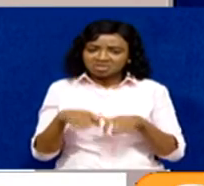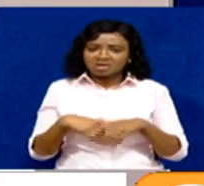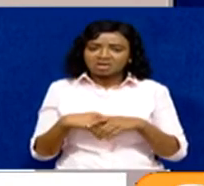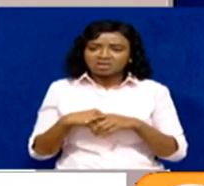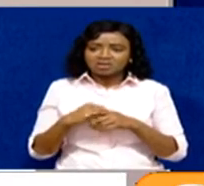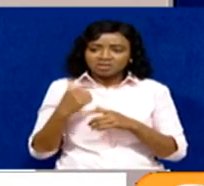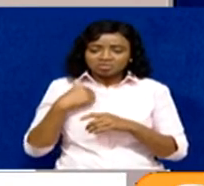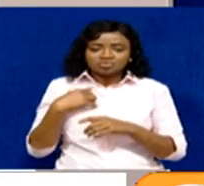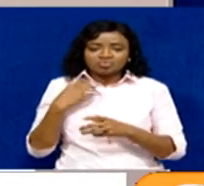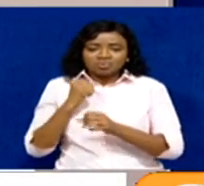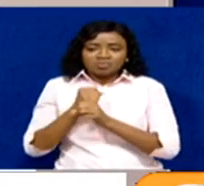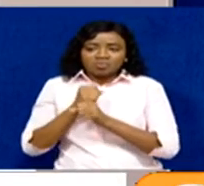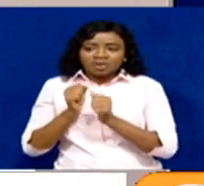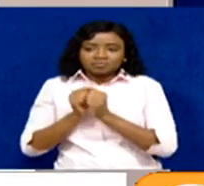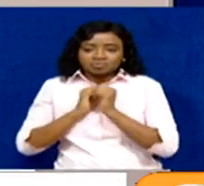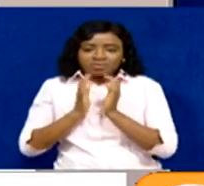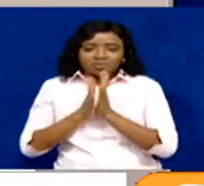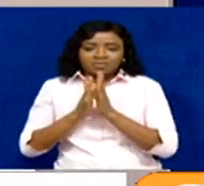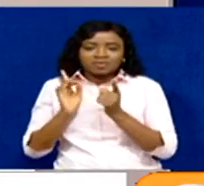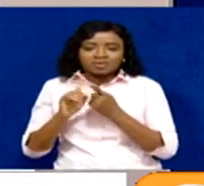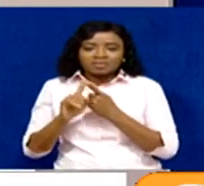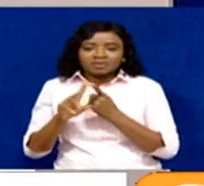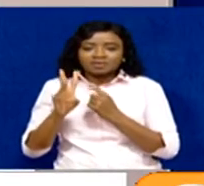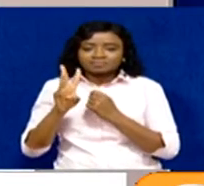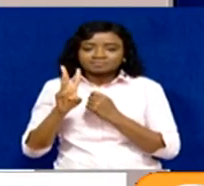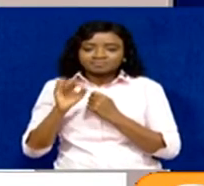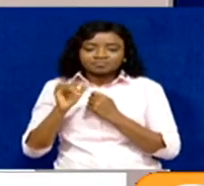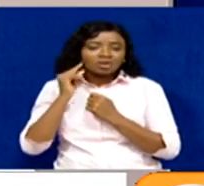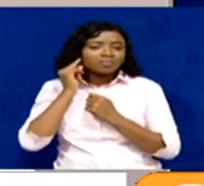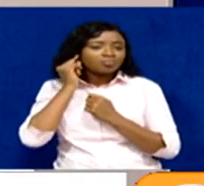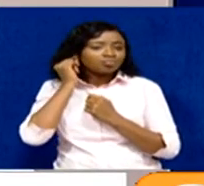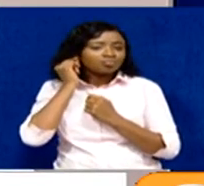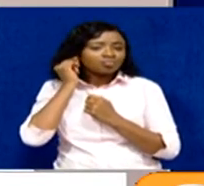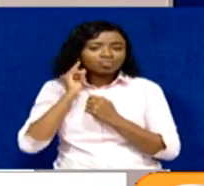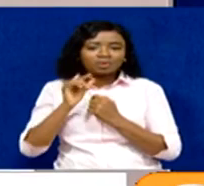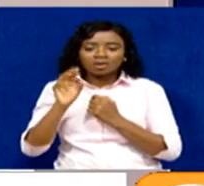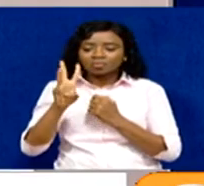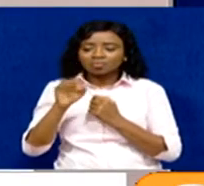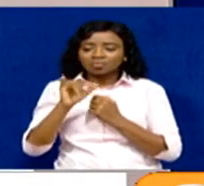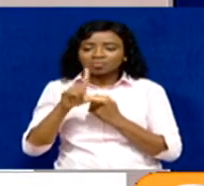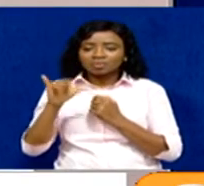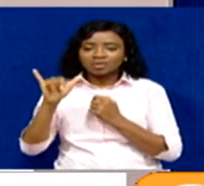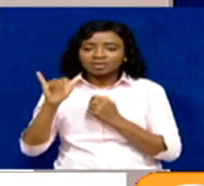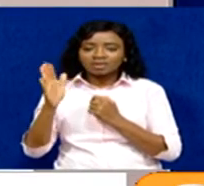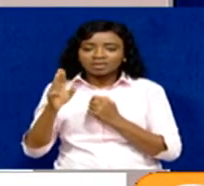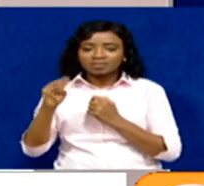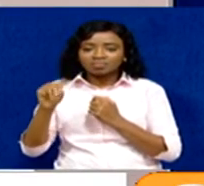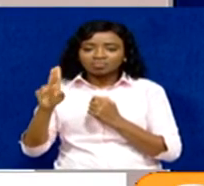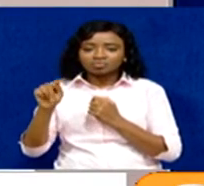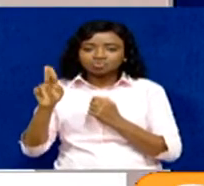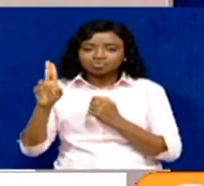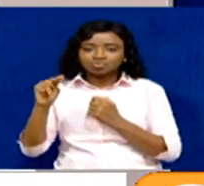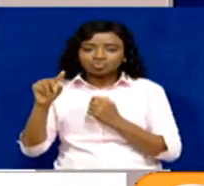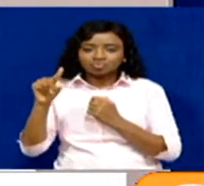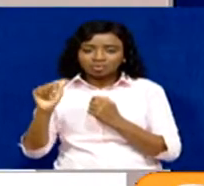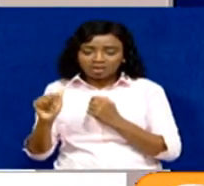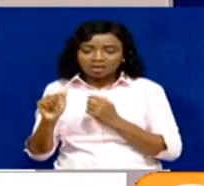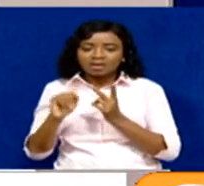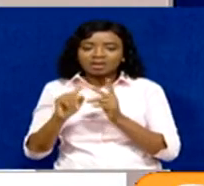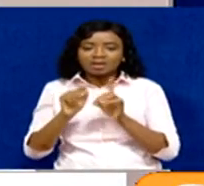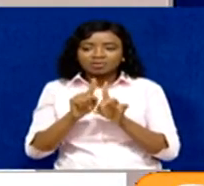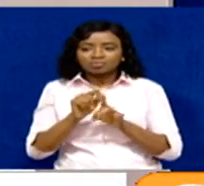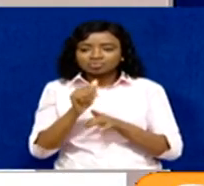with Willie Mutunga, yeah. Some colleagues in the civil society, former civil society,